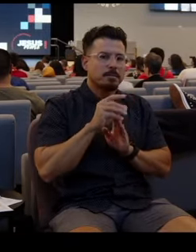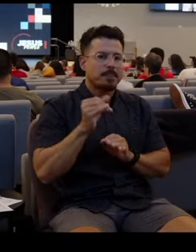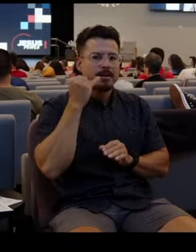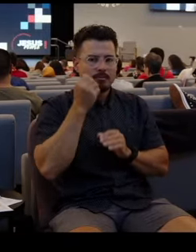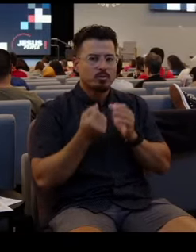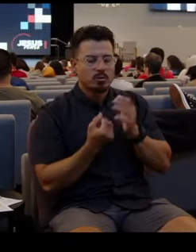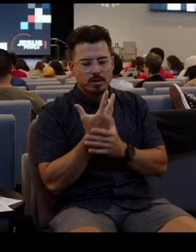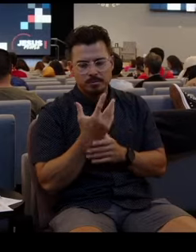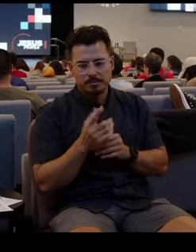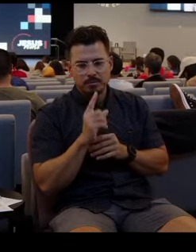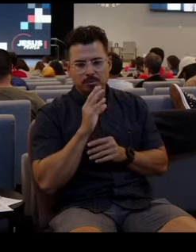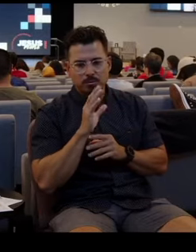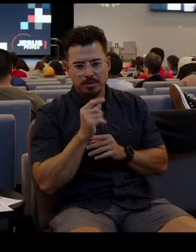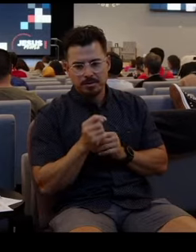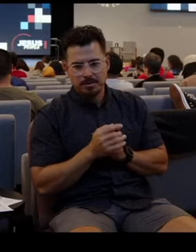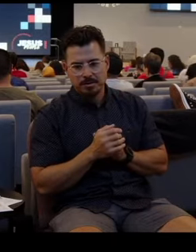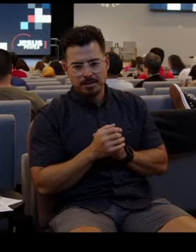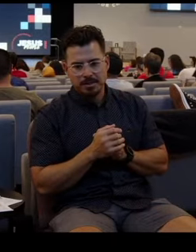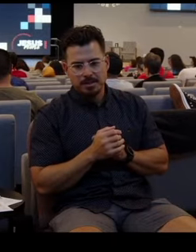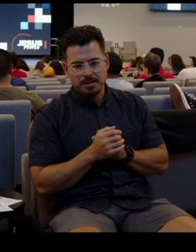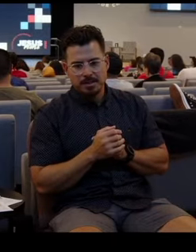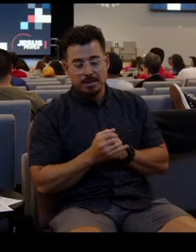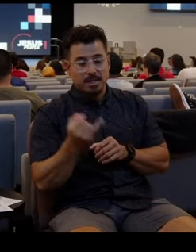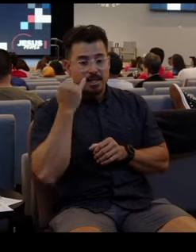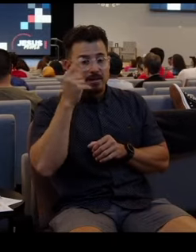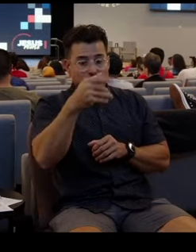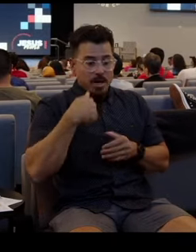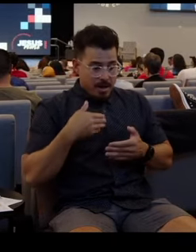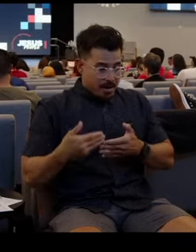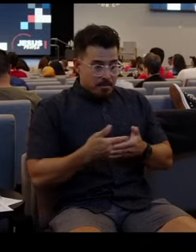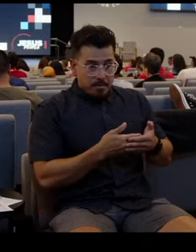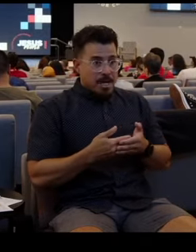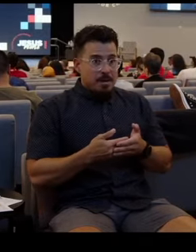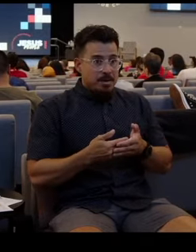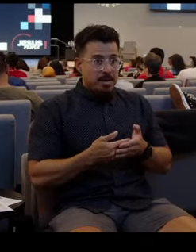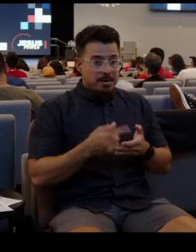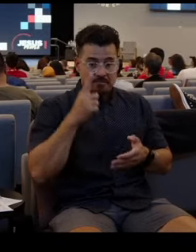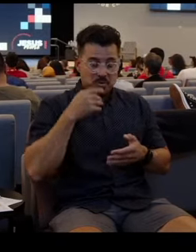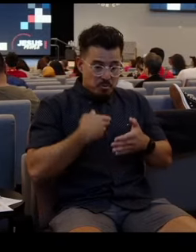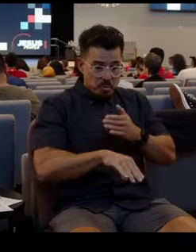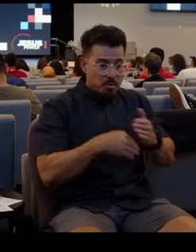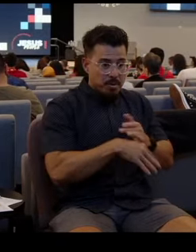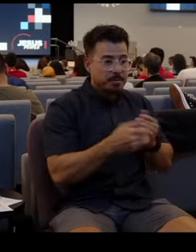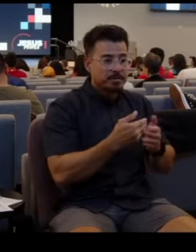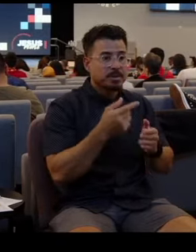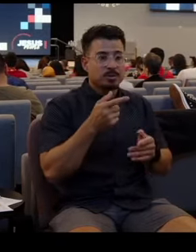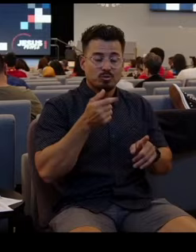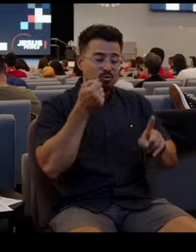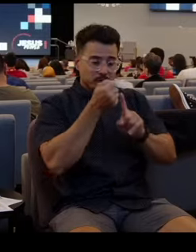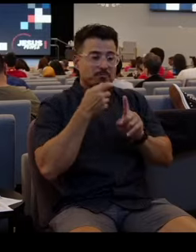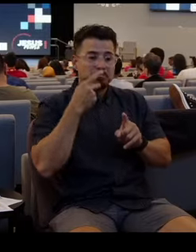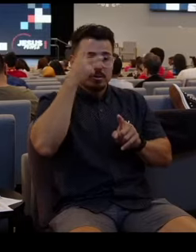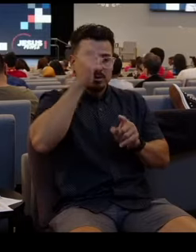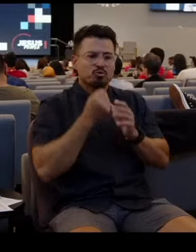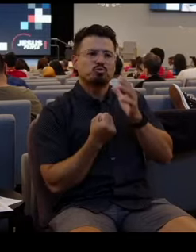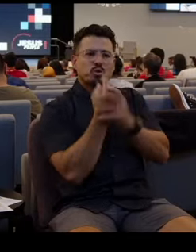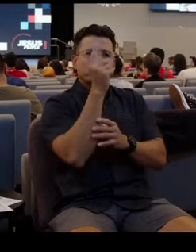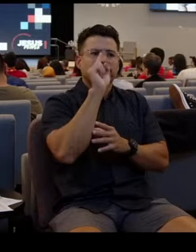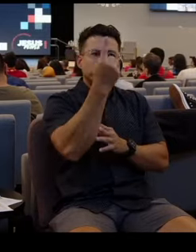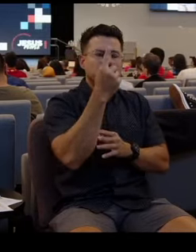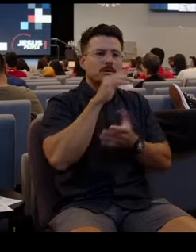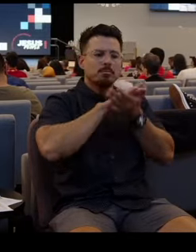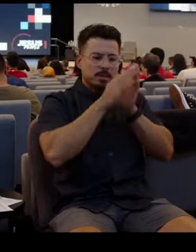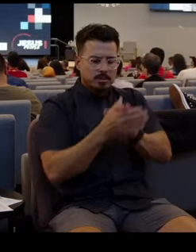let me put this in human terms. If you're going to have babies, you should grow up first. And be responsible and